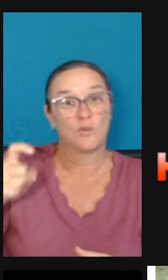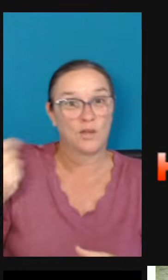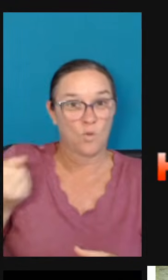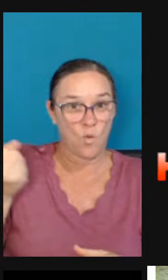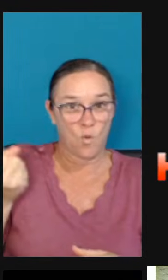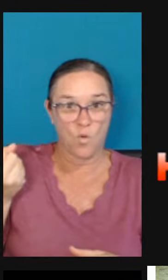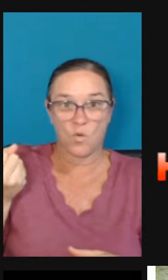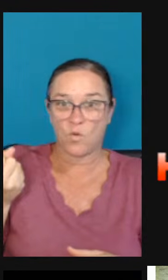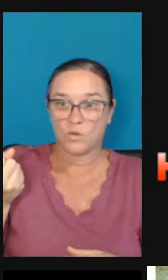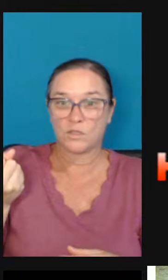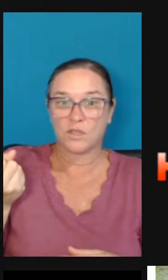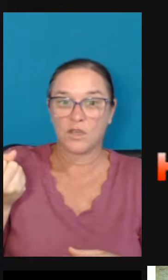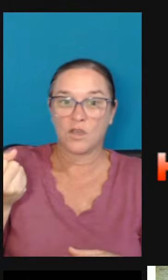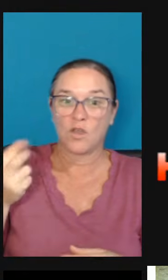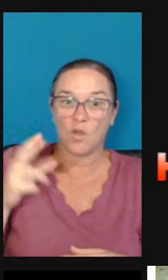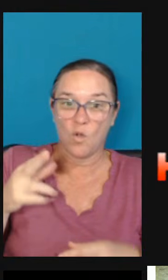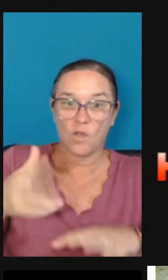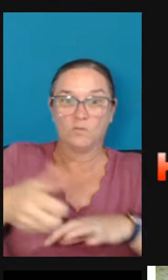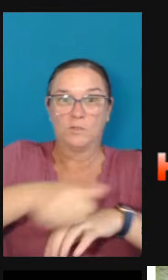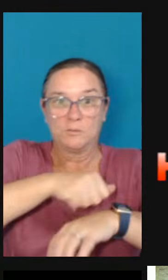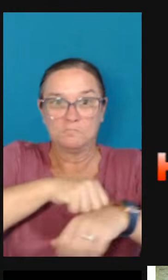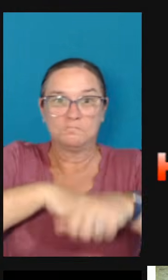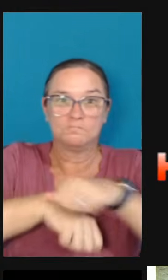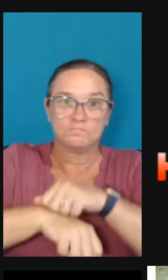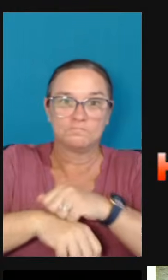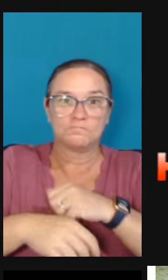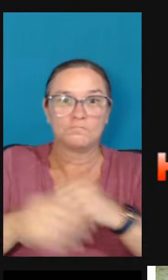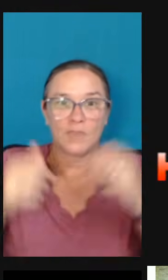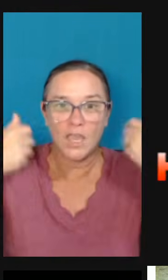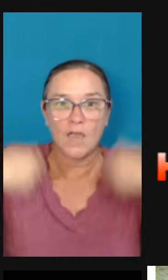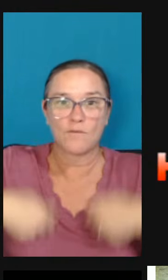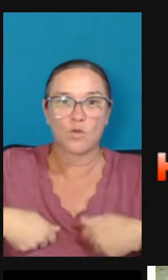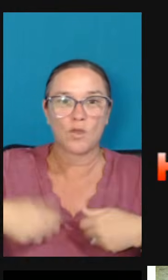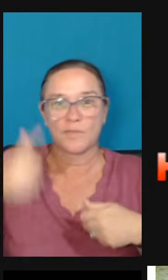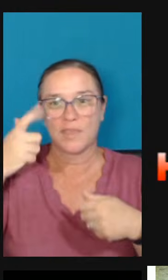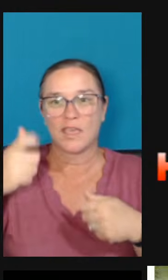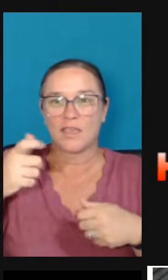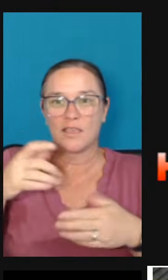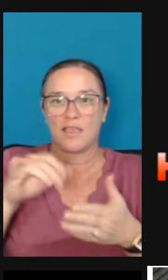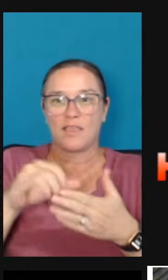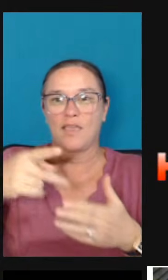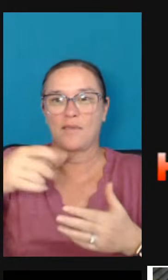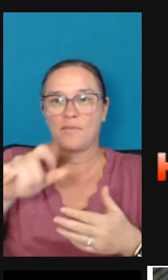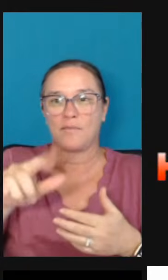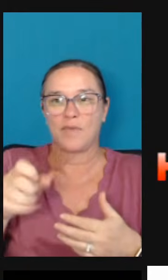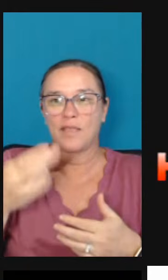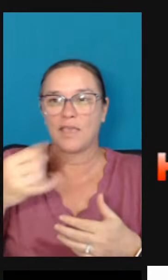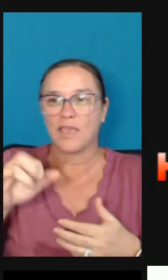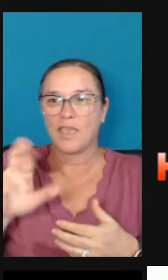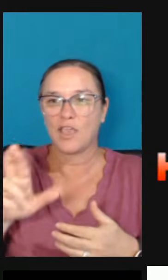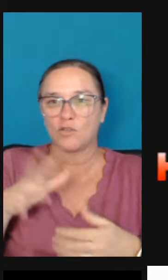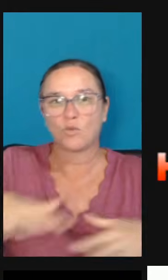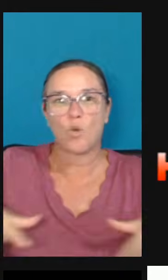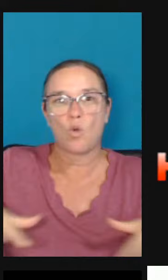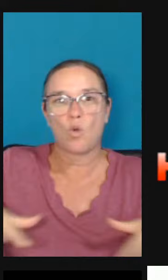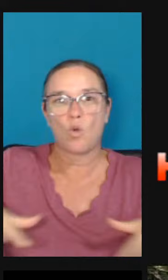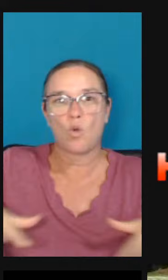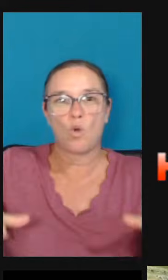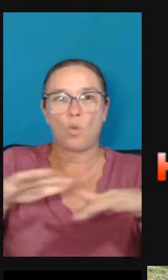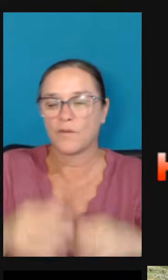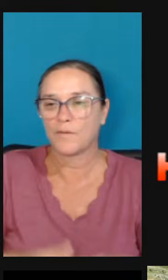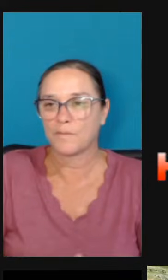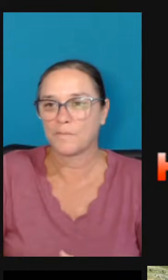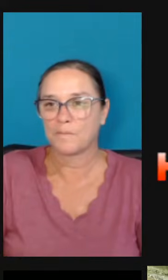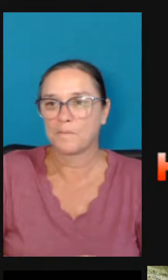to, or you're going to have to suit up for that as well, because Pele's hairs are everywhere. You can see reticulite